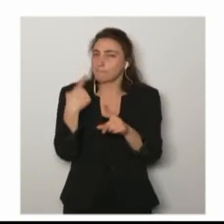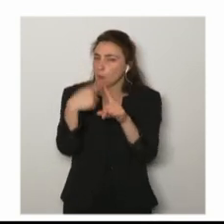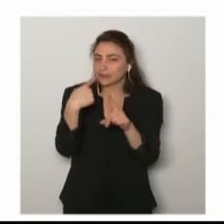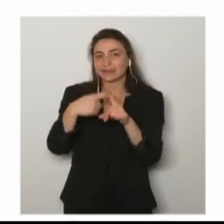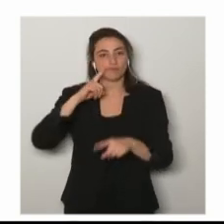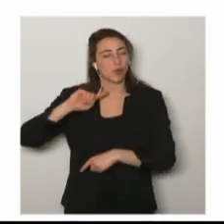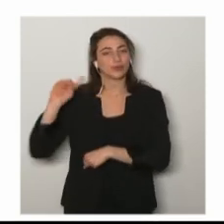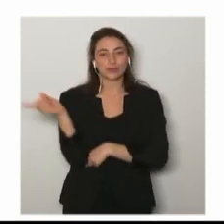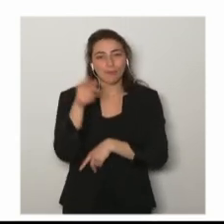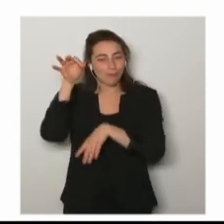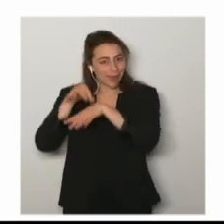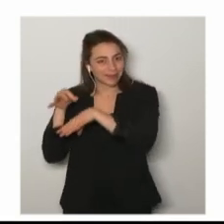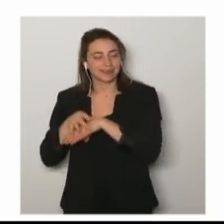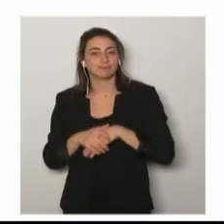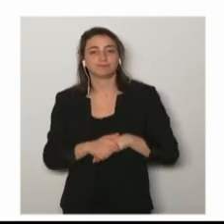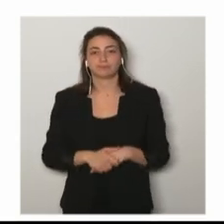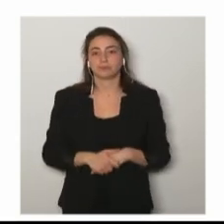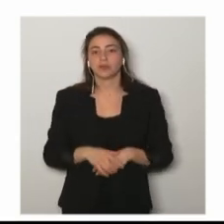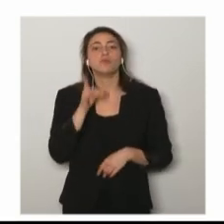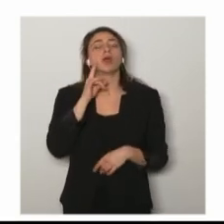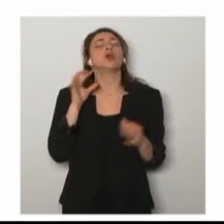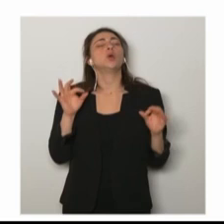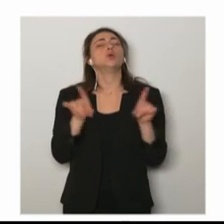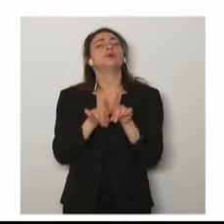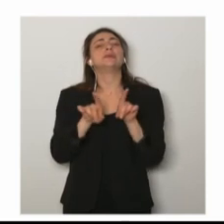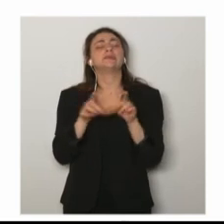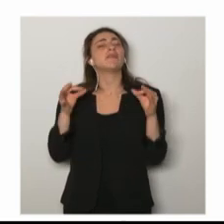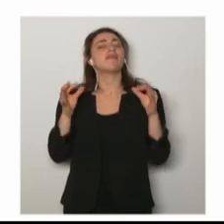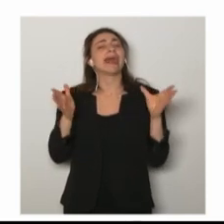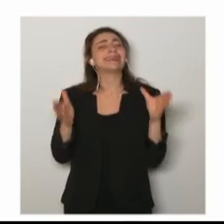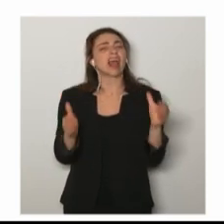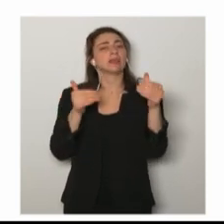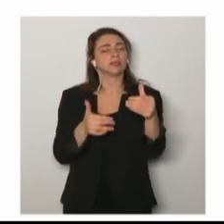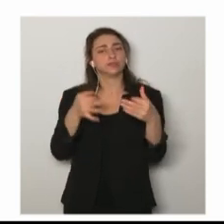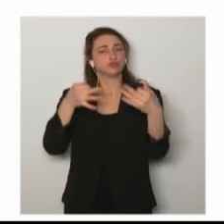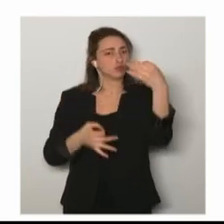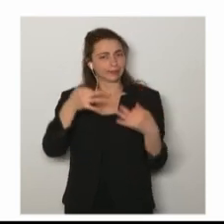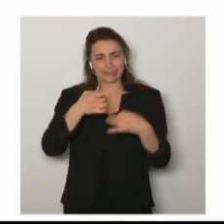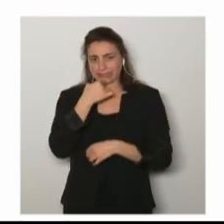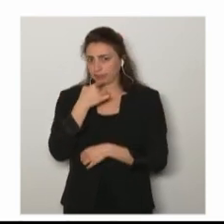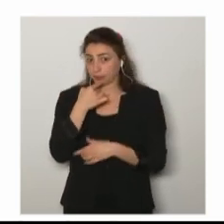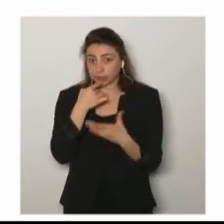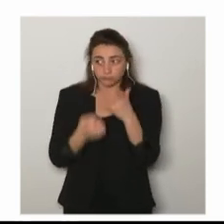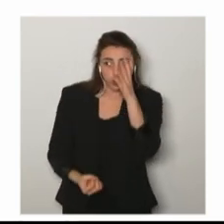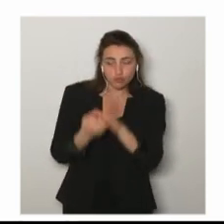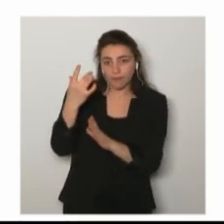legal framework, is it like a call for a new law or a new directive to come on this